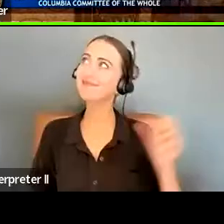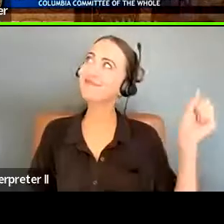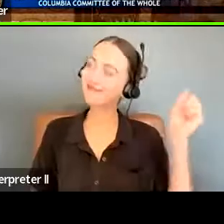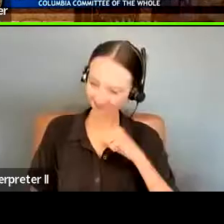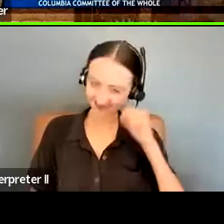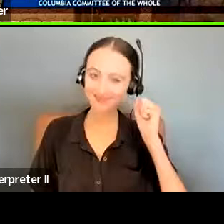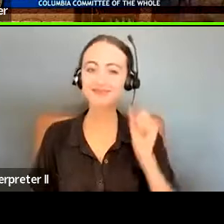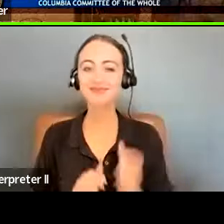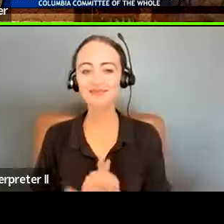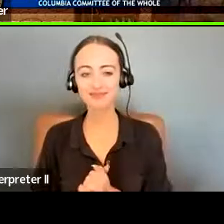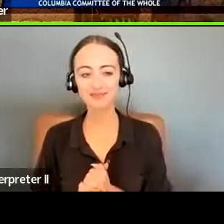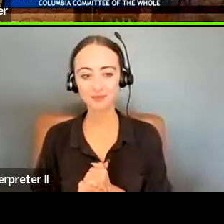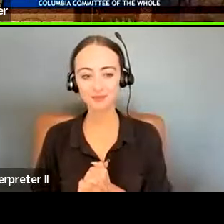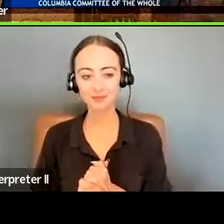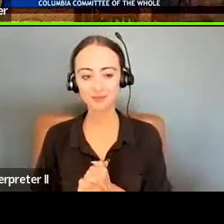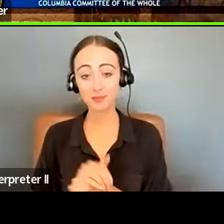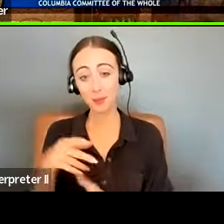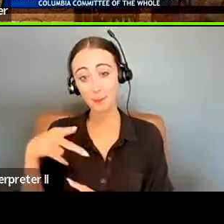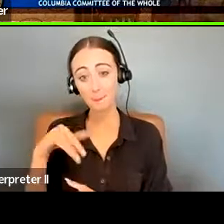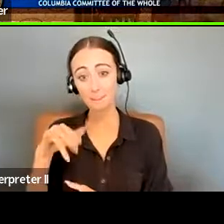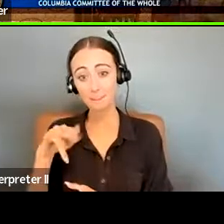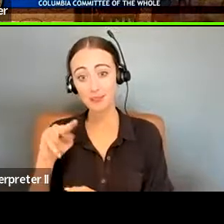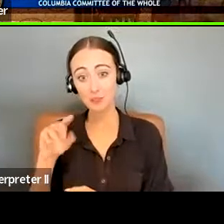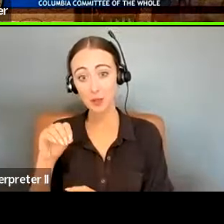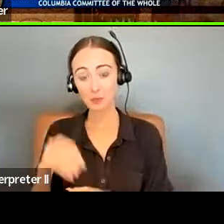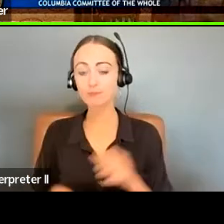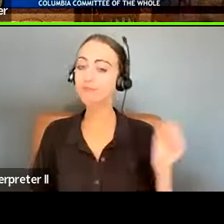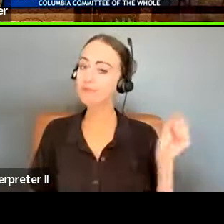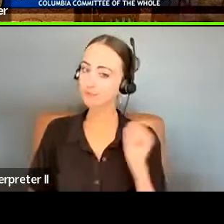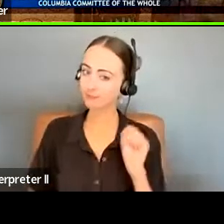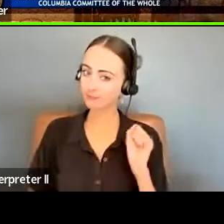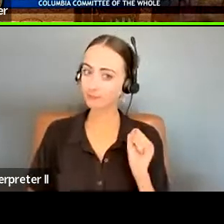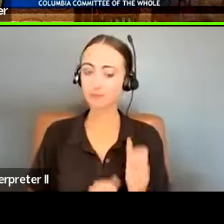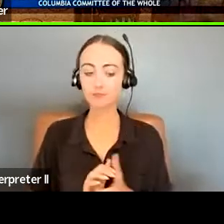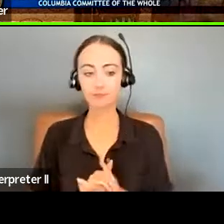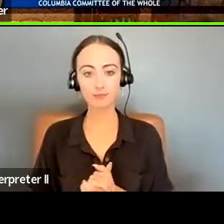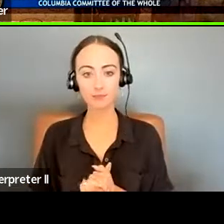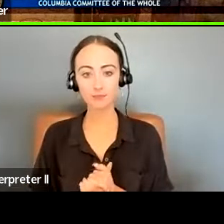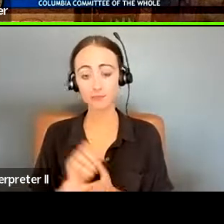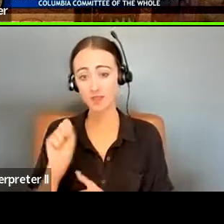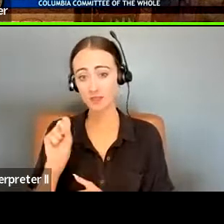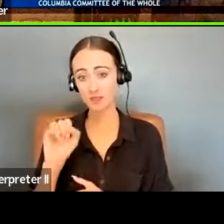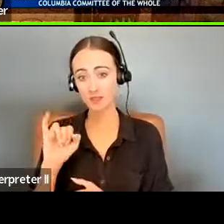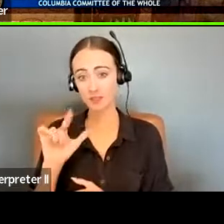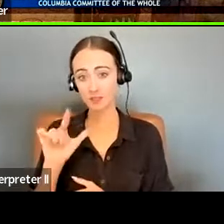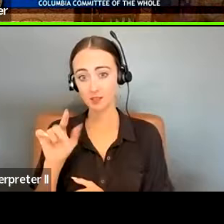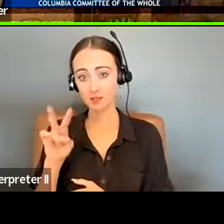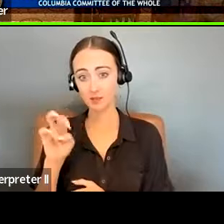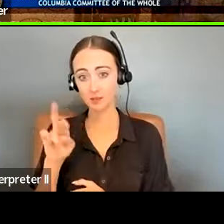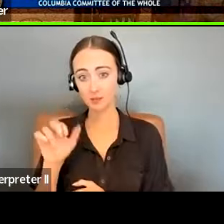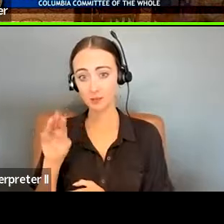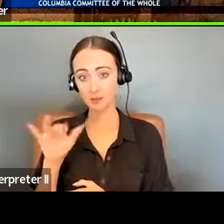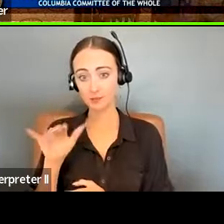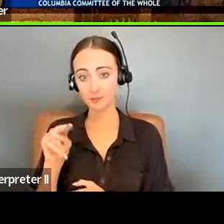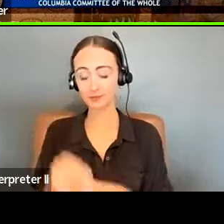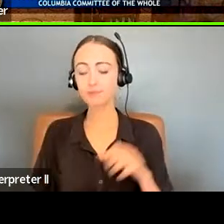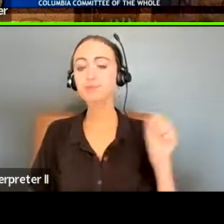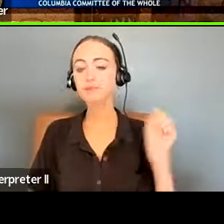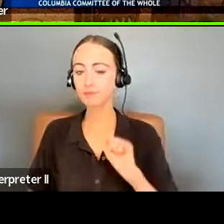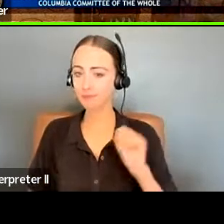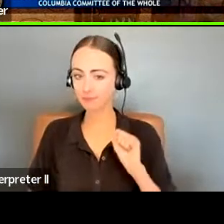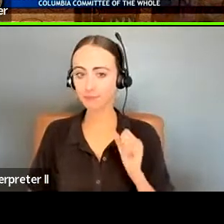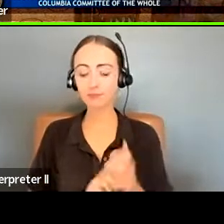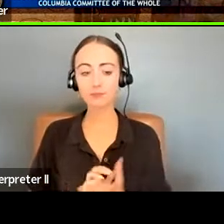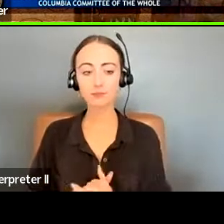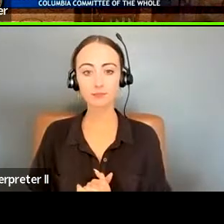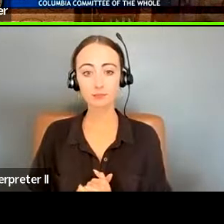Yes. Councilmember Nadeau votes yes. Councilmember Pinto. Yes. Councilmember Pinto votes yes. Councilmember Silverman. Yes. Councilmember Silverman votes